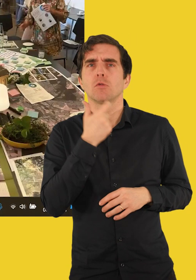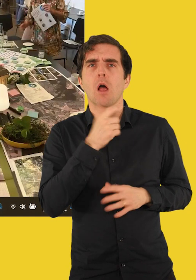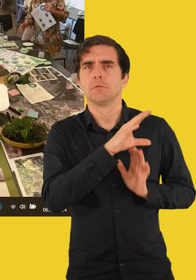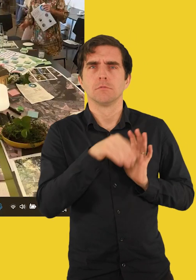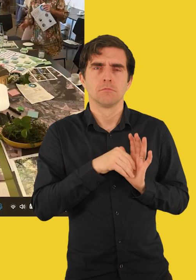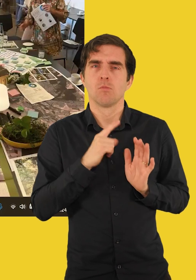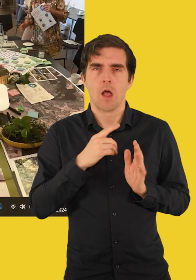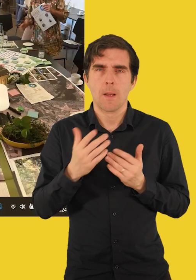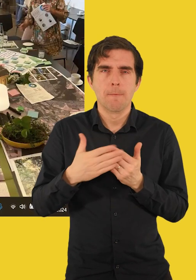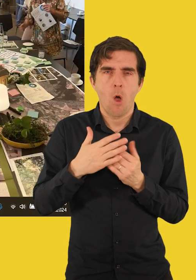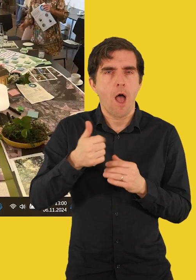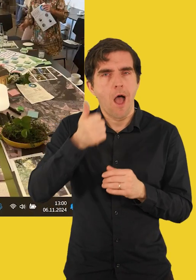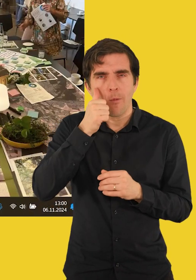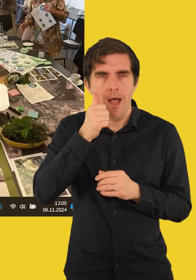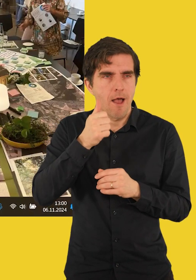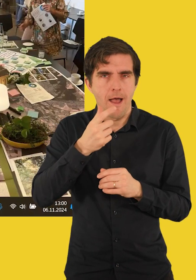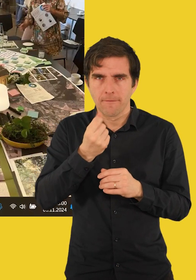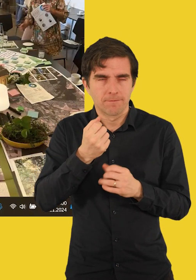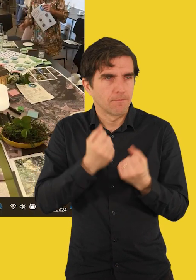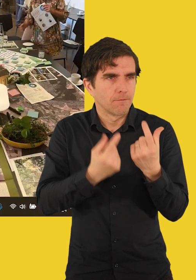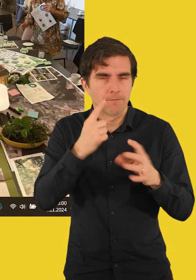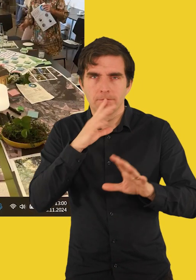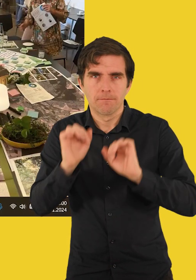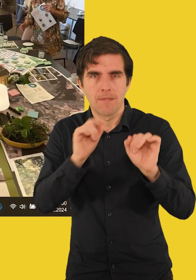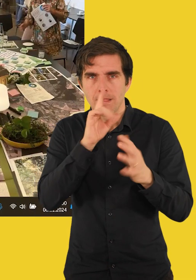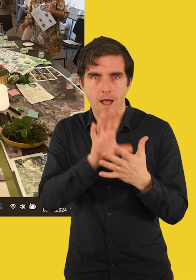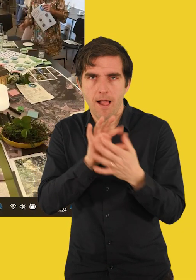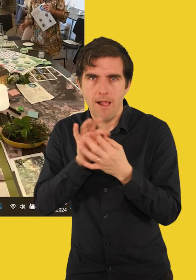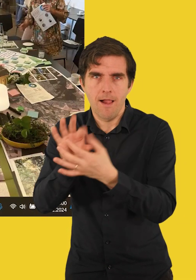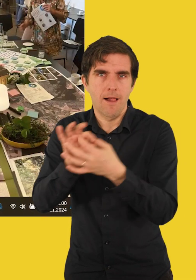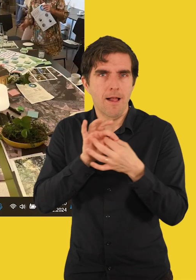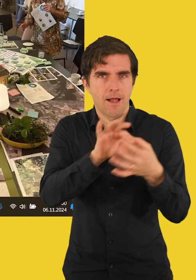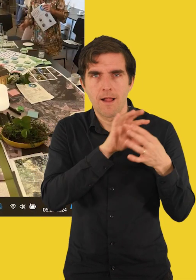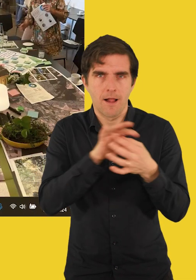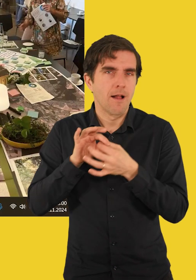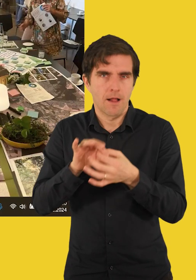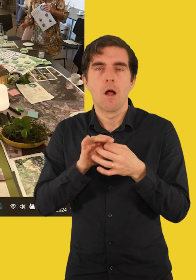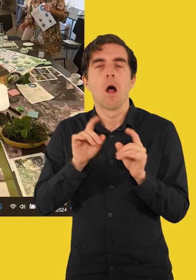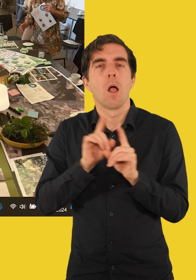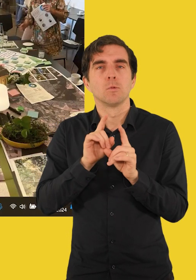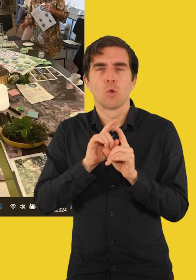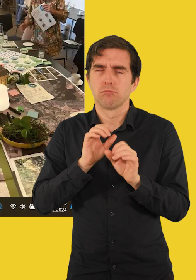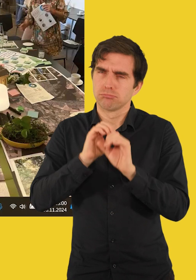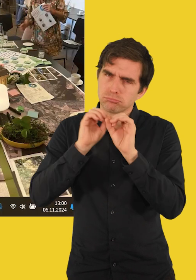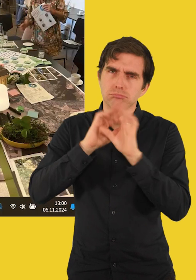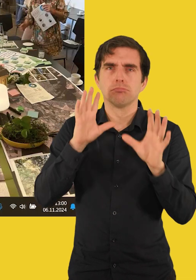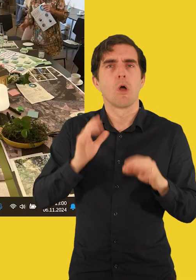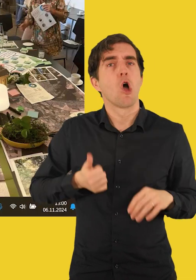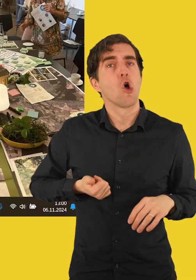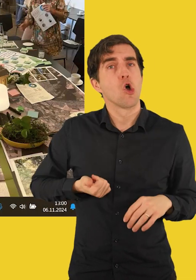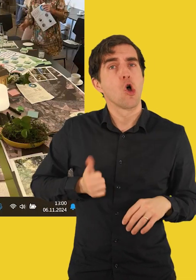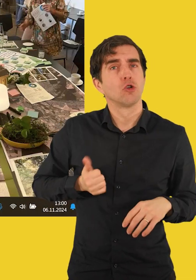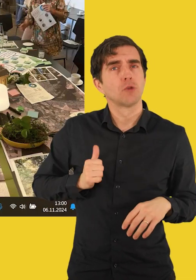is to raise awareness of the interconnectivity of things, and also to